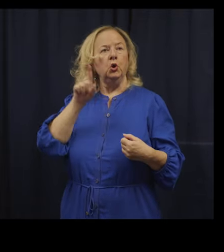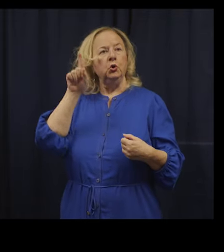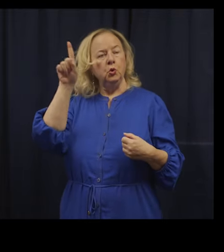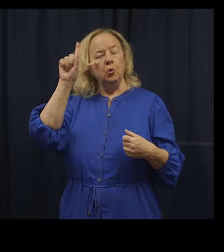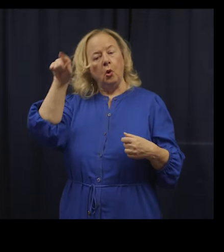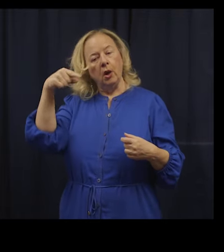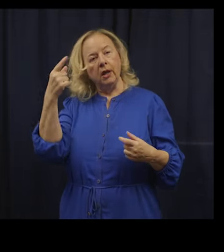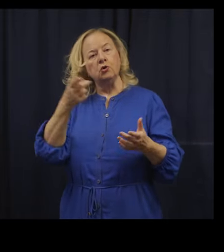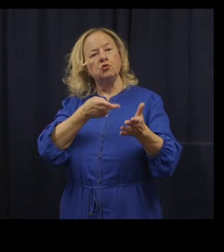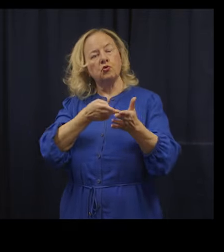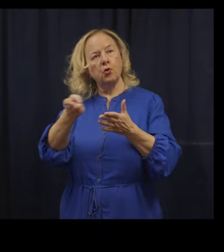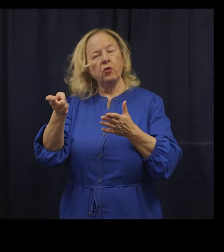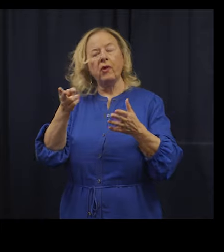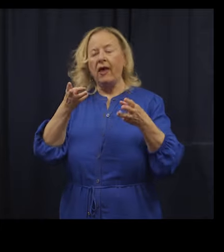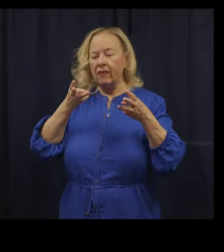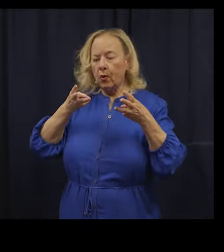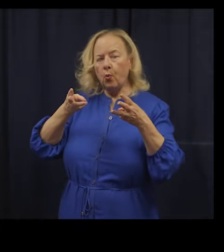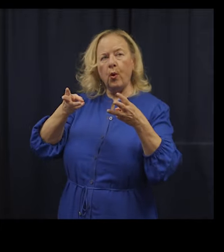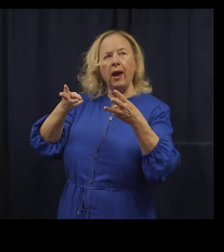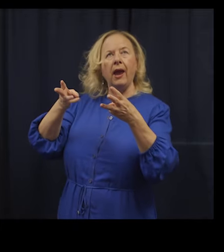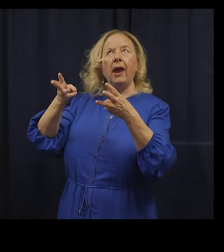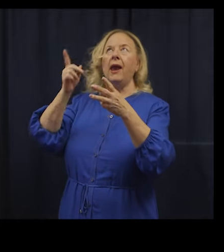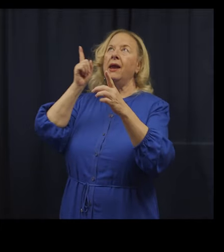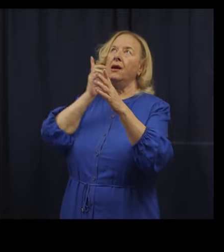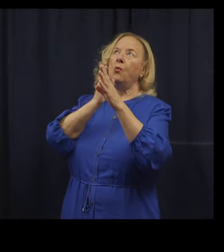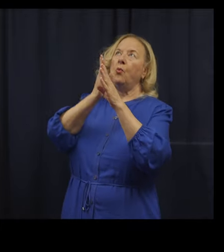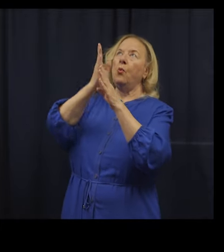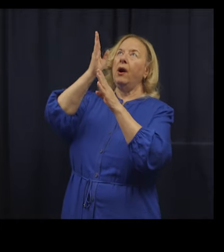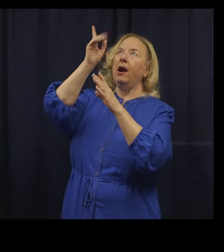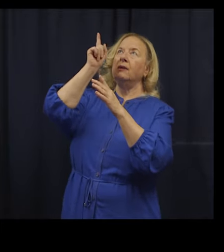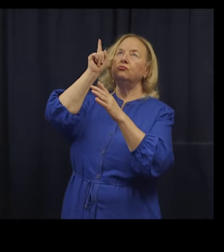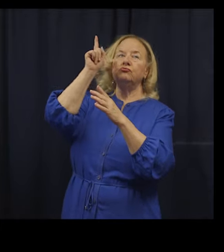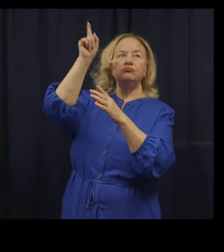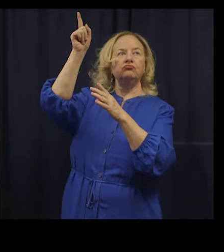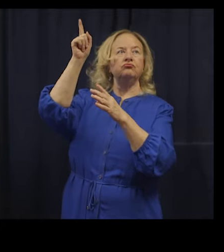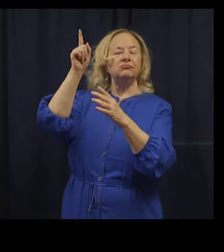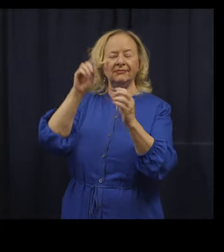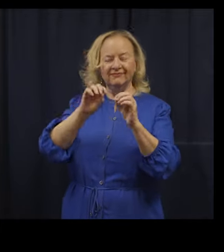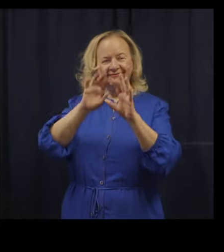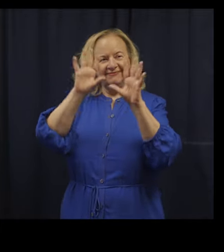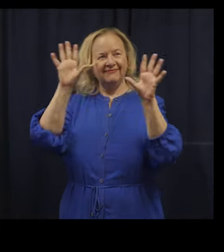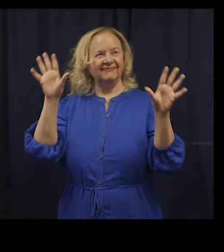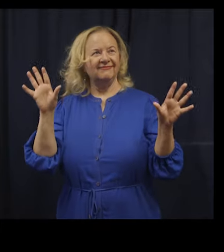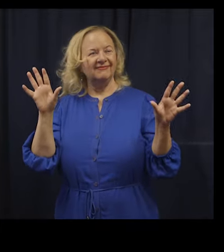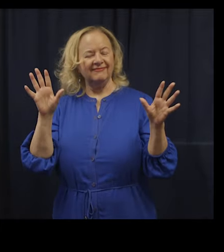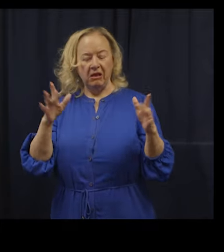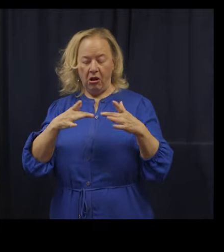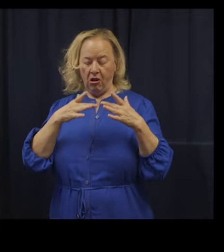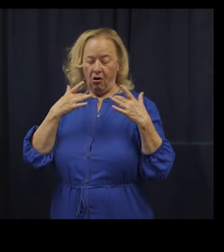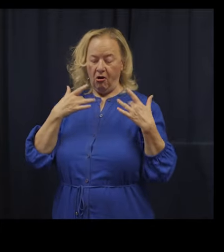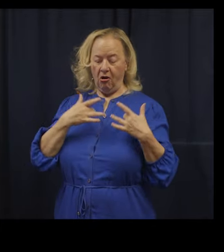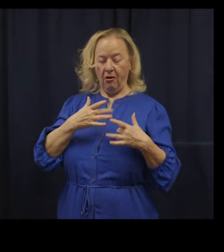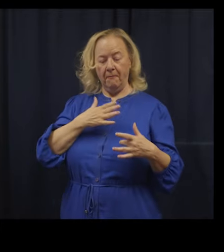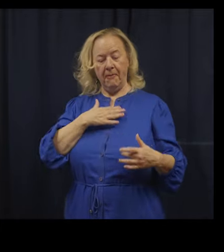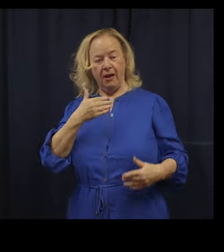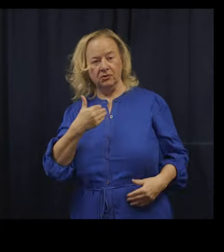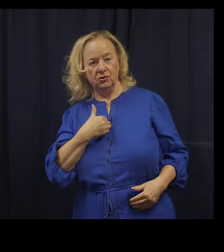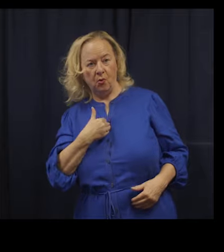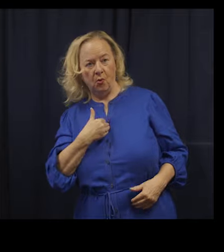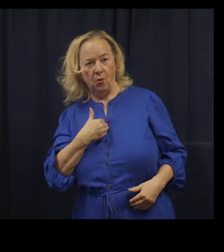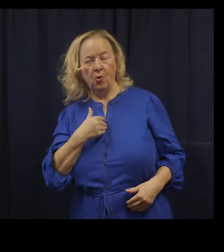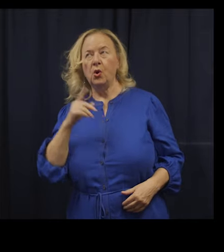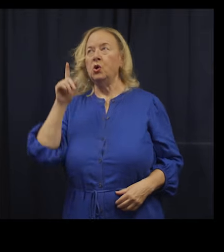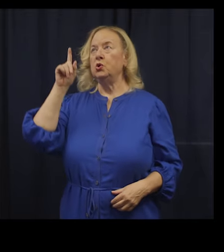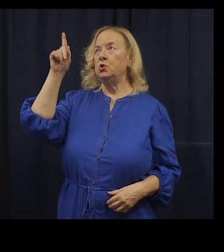the only truth and the way. You are the life to my heart and my soul.